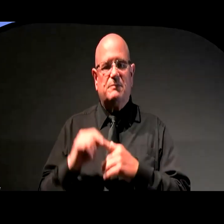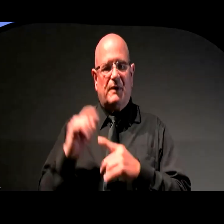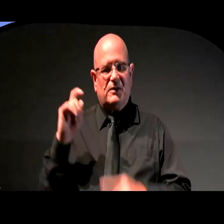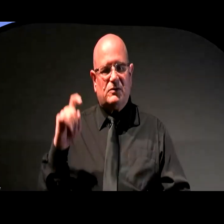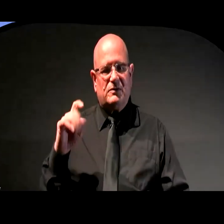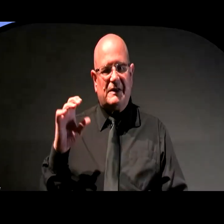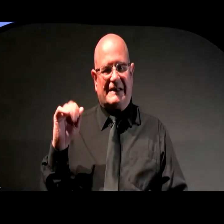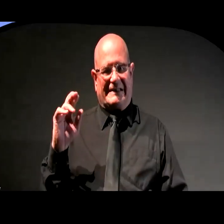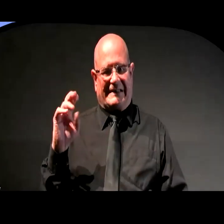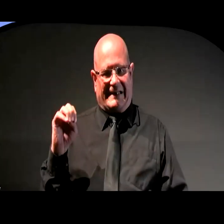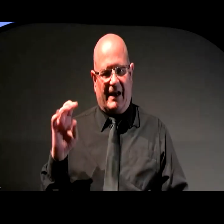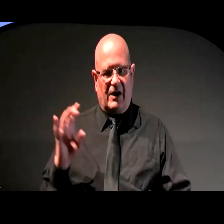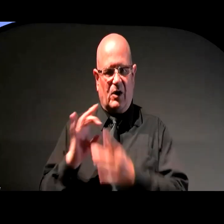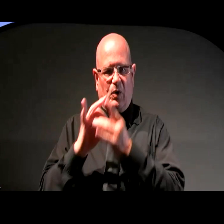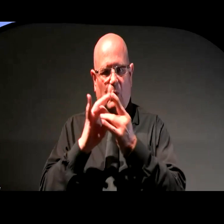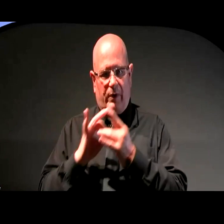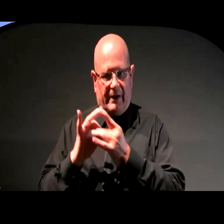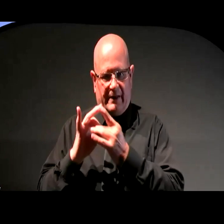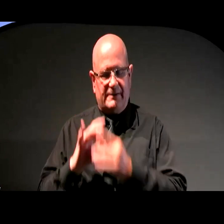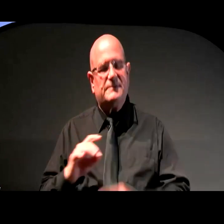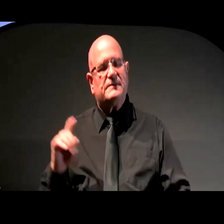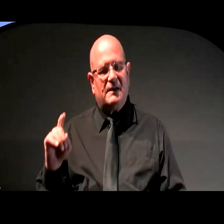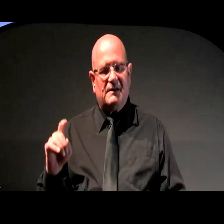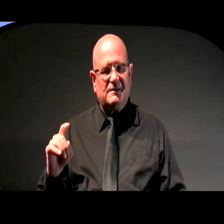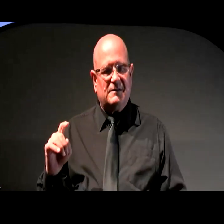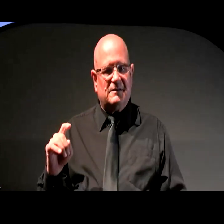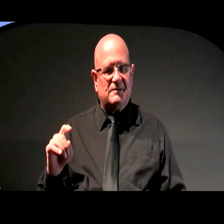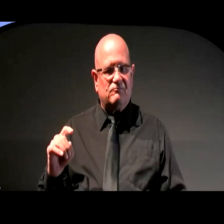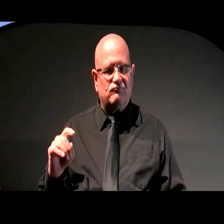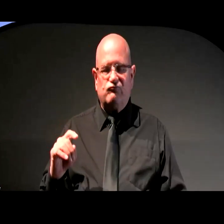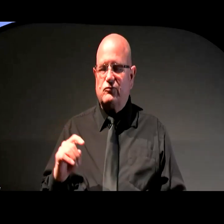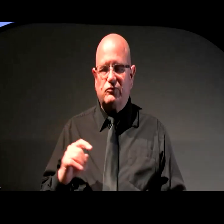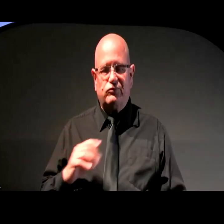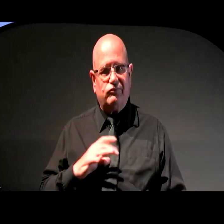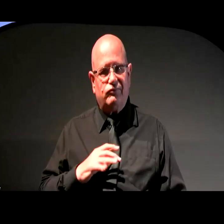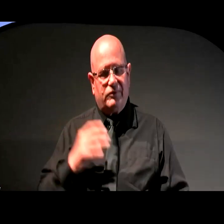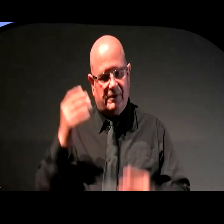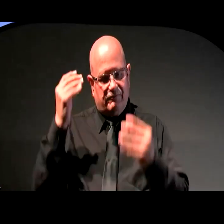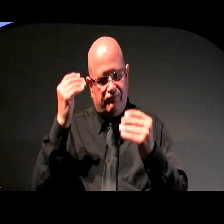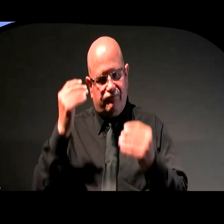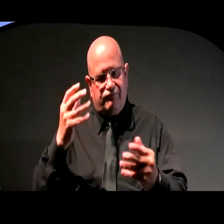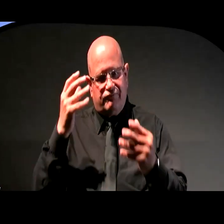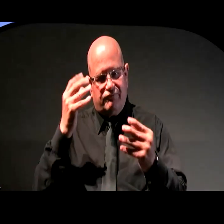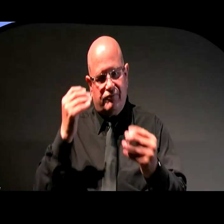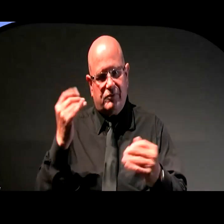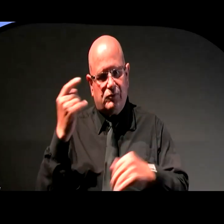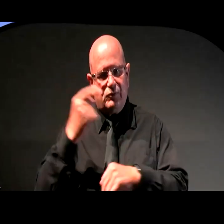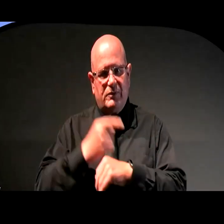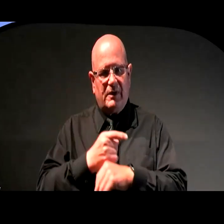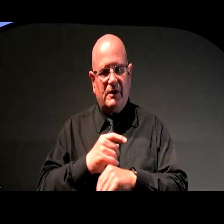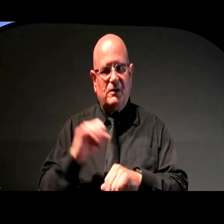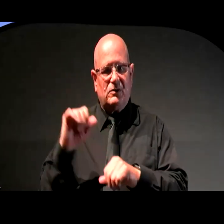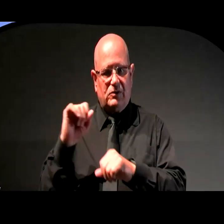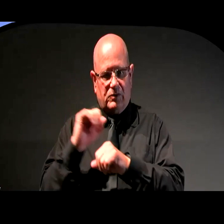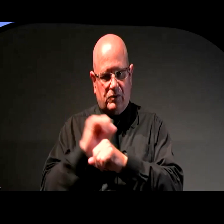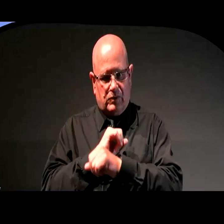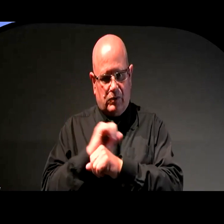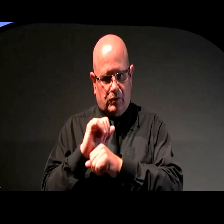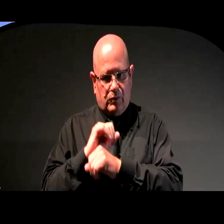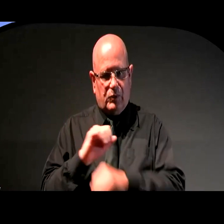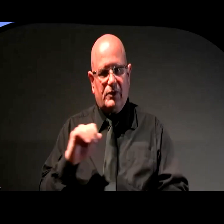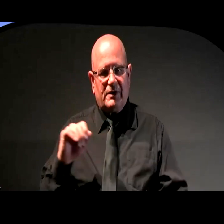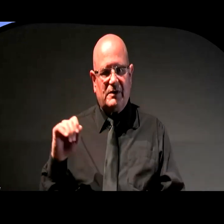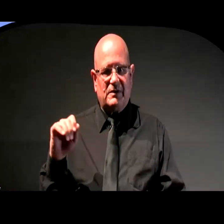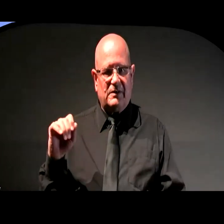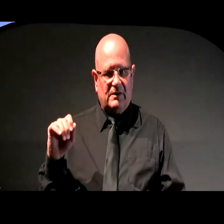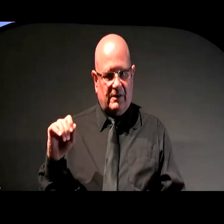care coordination. She's got a lot of great information for you today, and she's working a storyline through it, so I'm sure you'll find